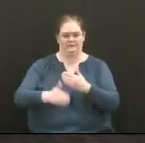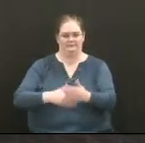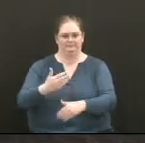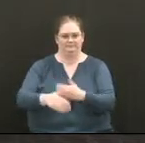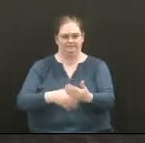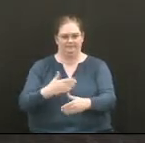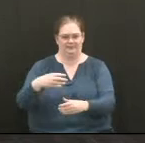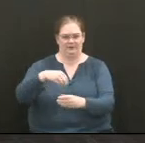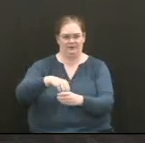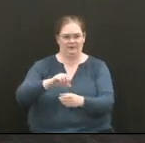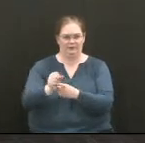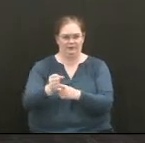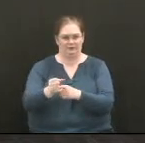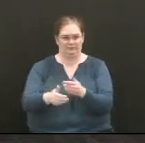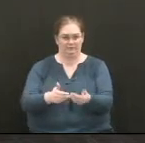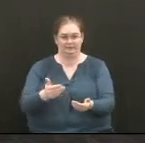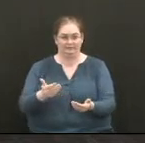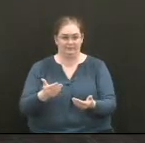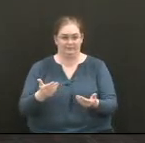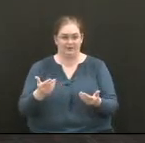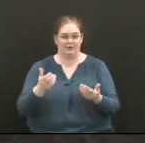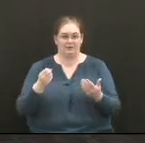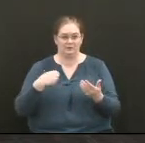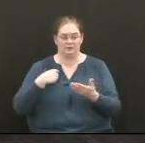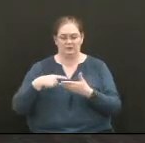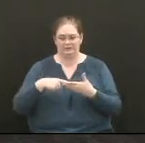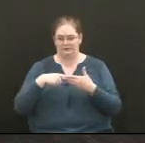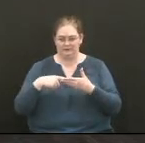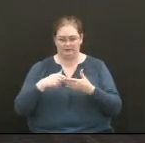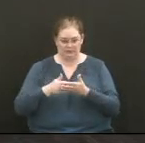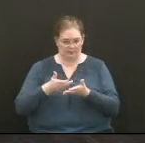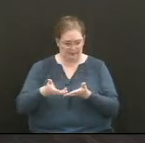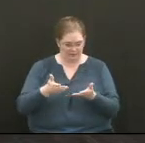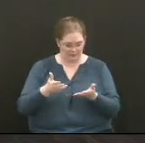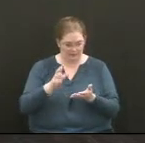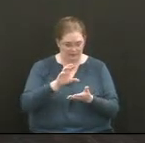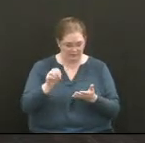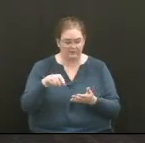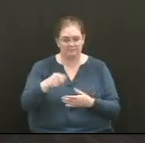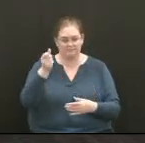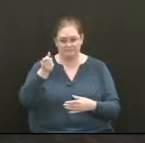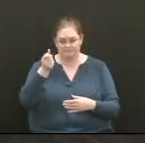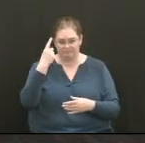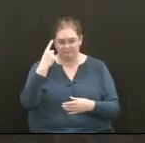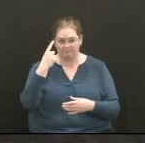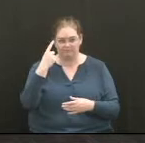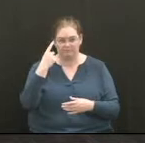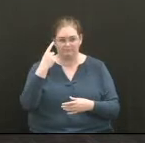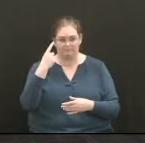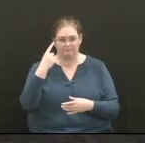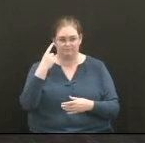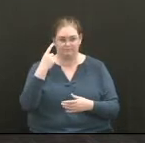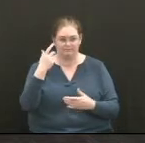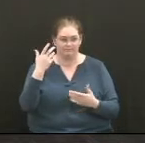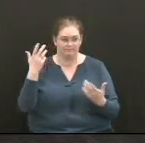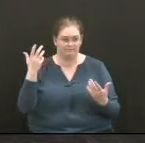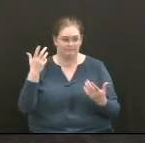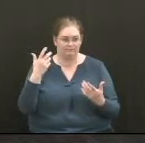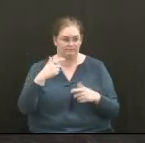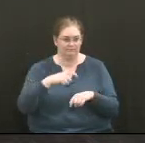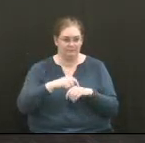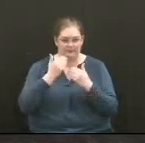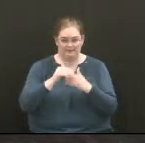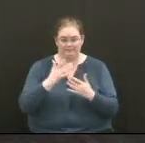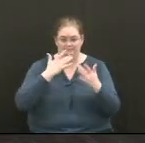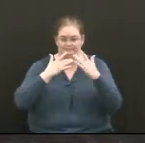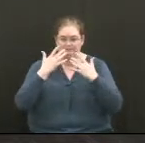their internal situation to proceed any further. So we discussed it with them. They understand the time constraints we're